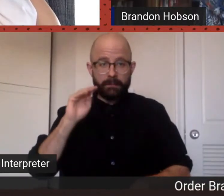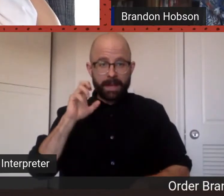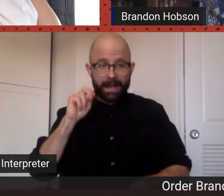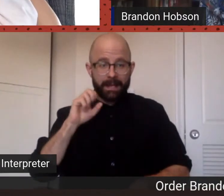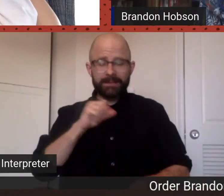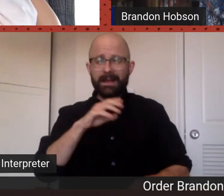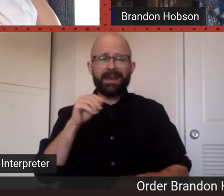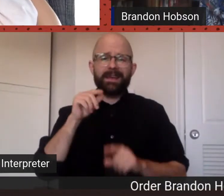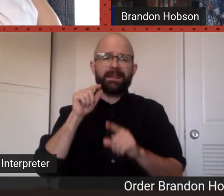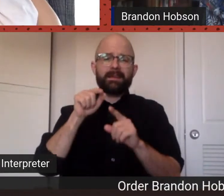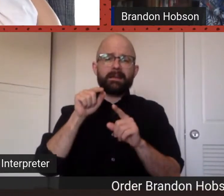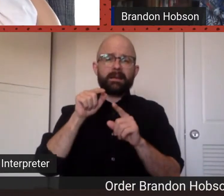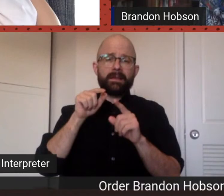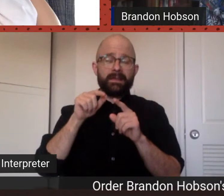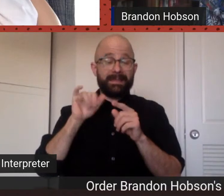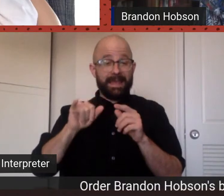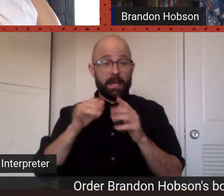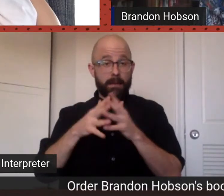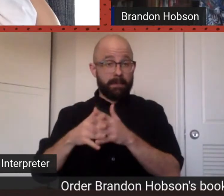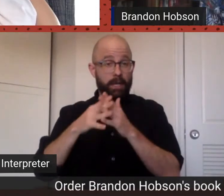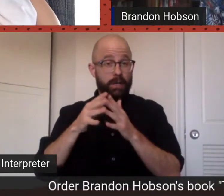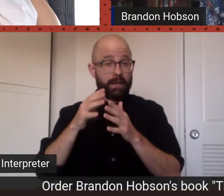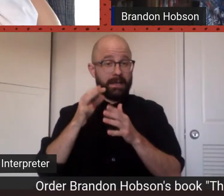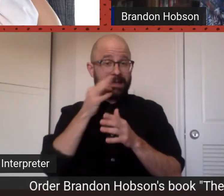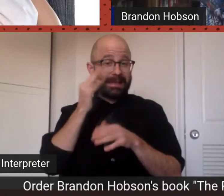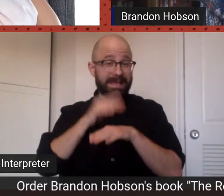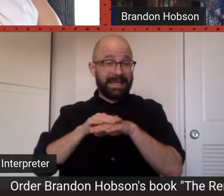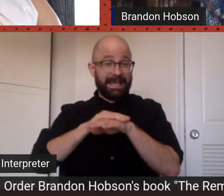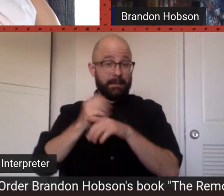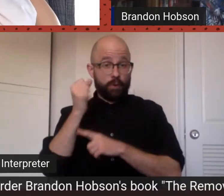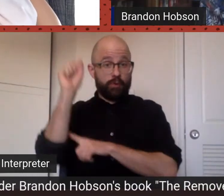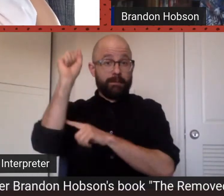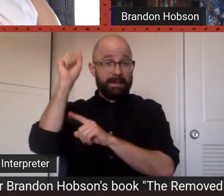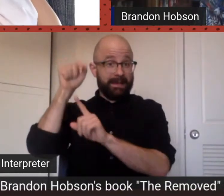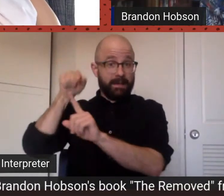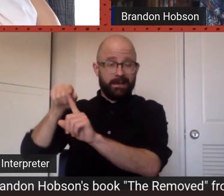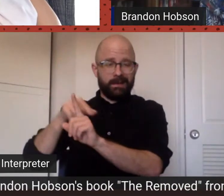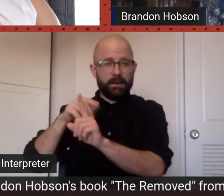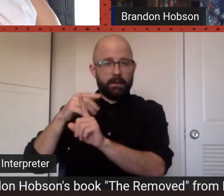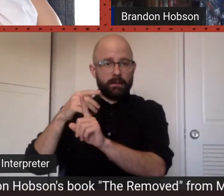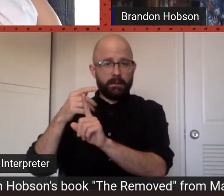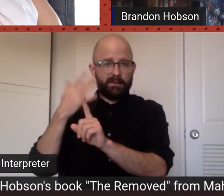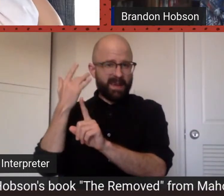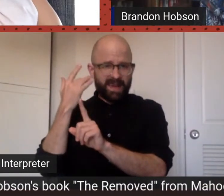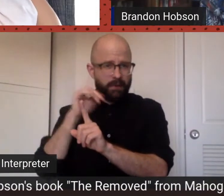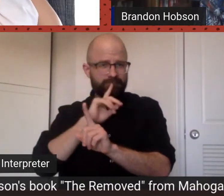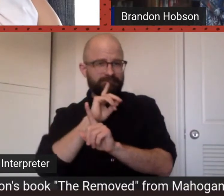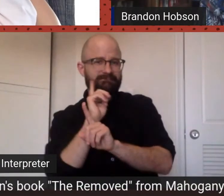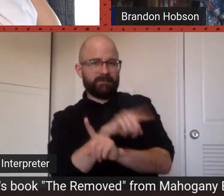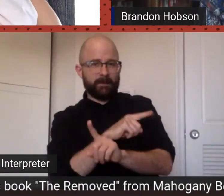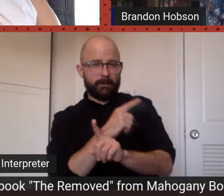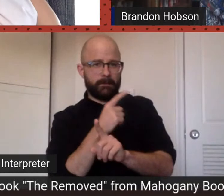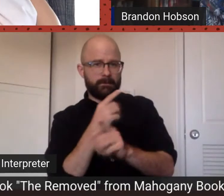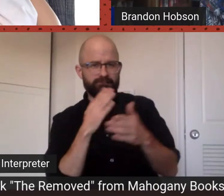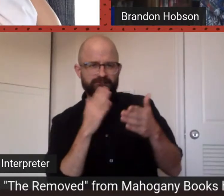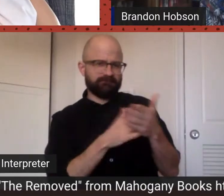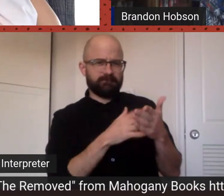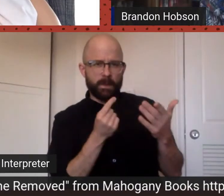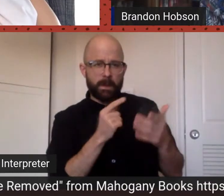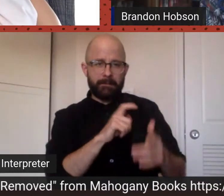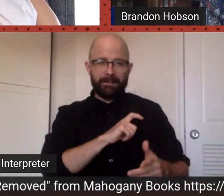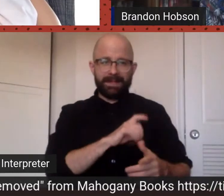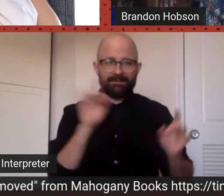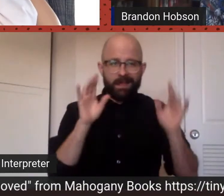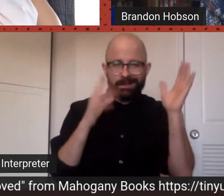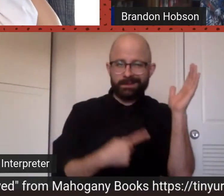that American Indian movement was basically that. It was a reaction against police violence. That